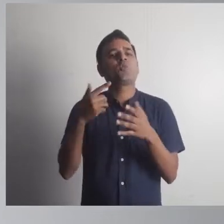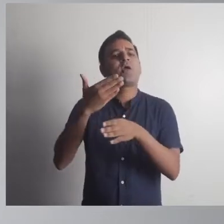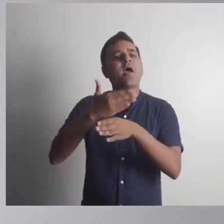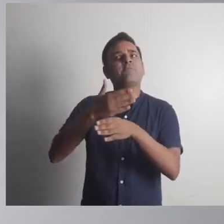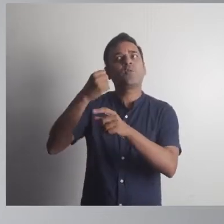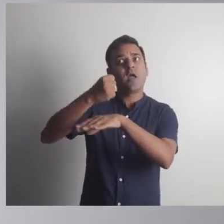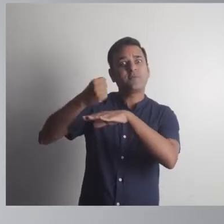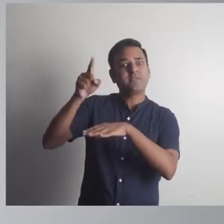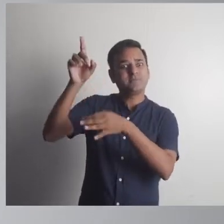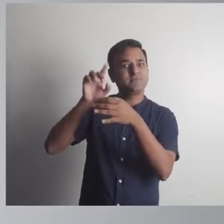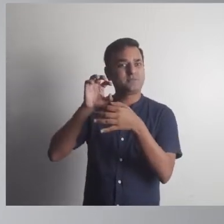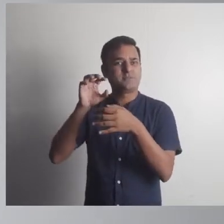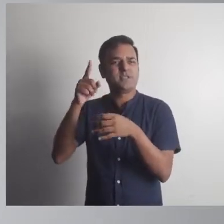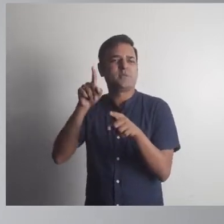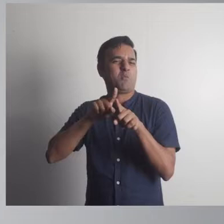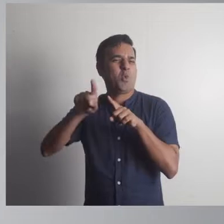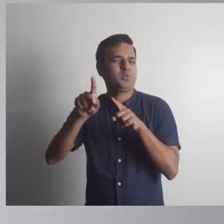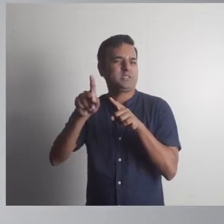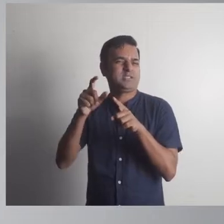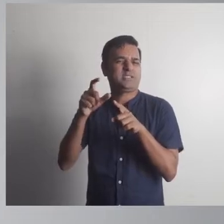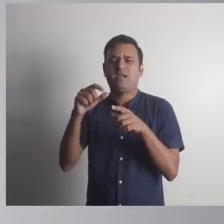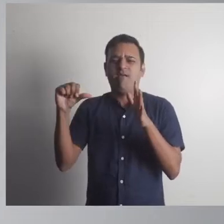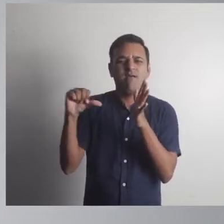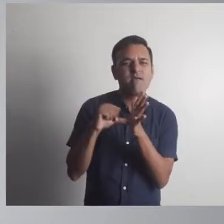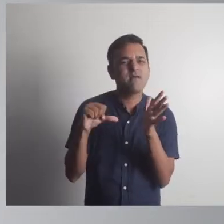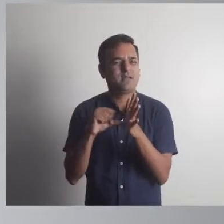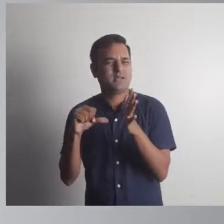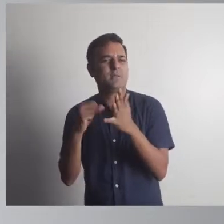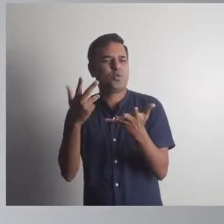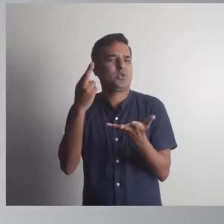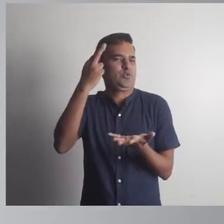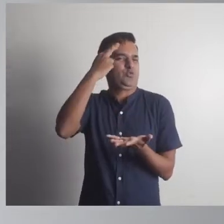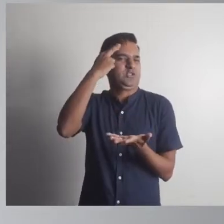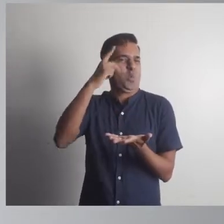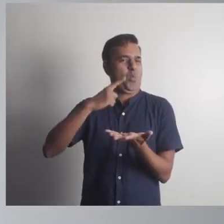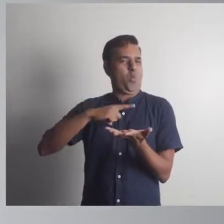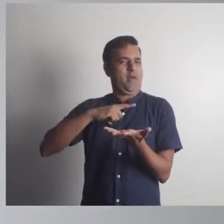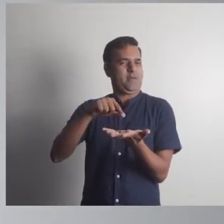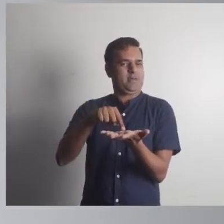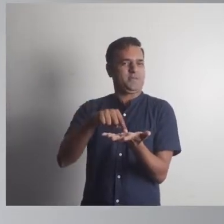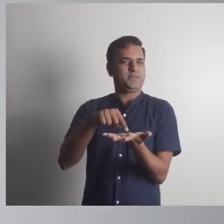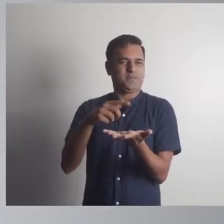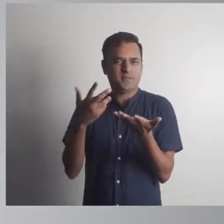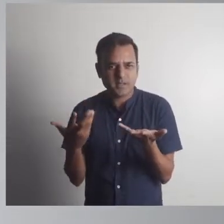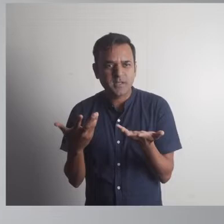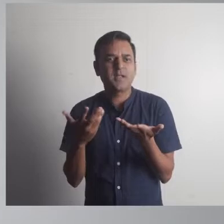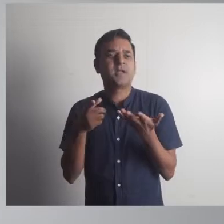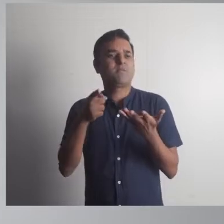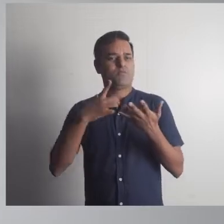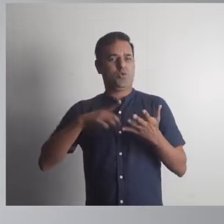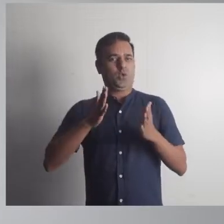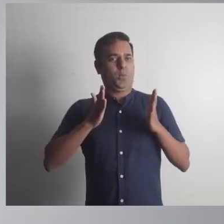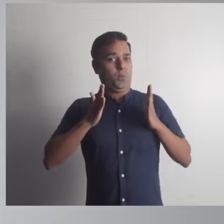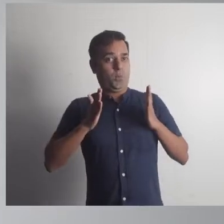we are asserting is that this body in which I hold all of my human rights, in which I go out every